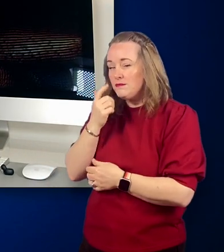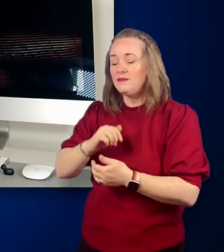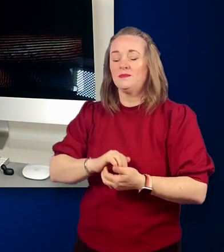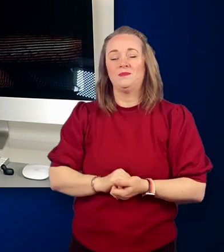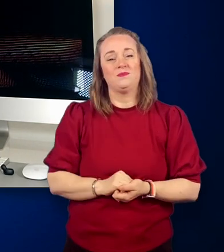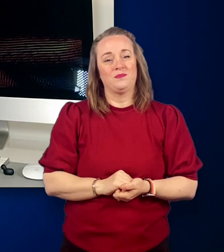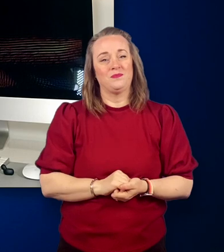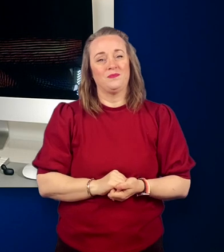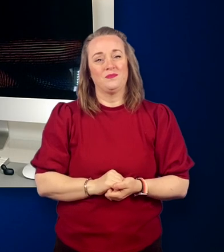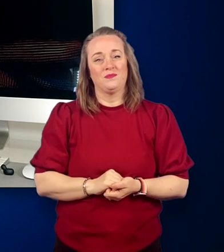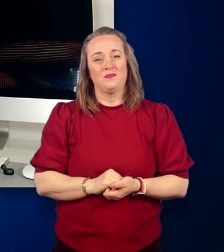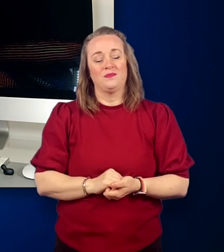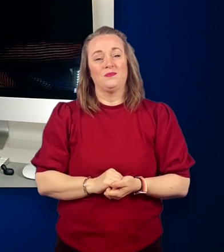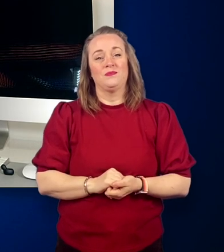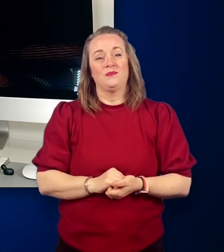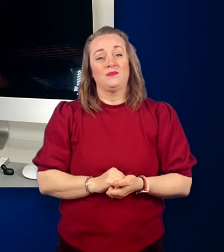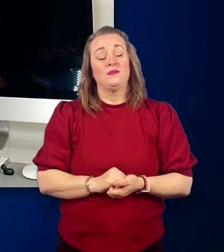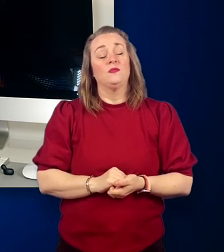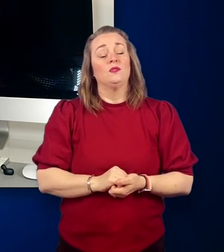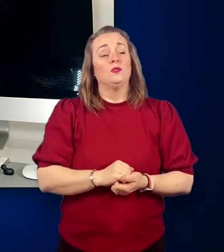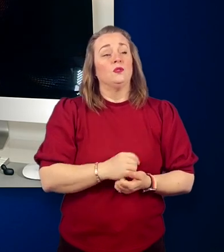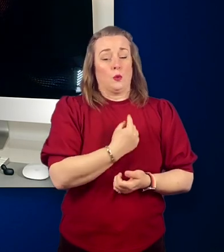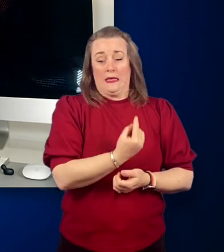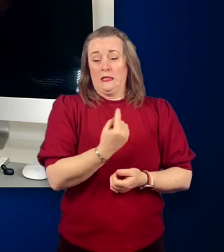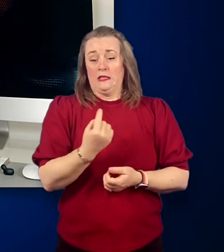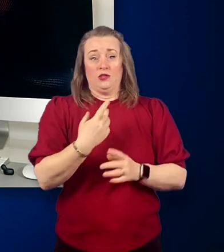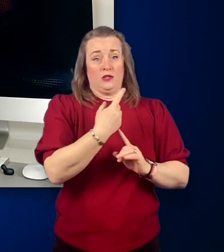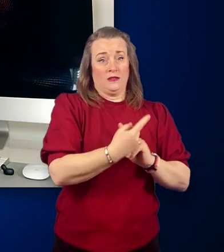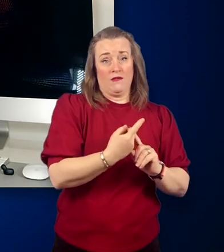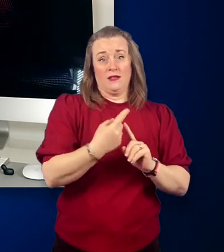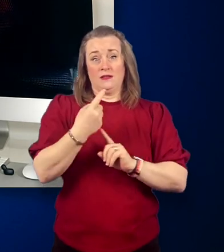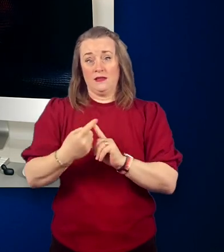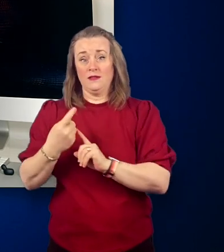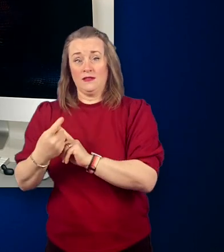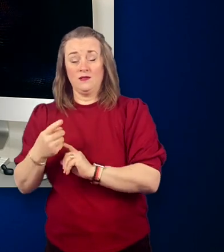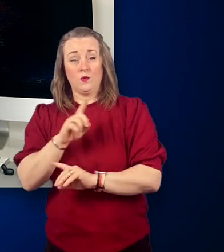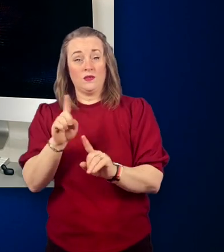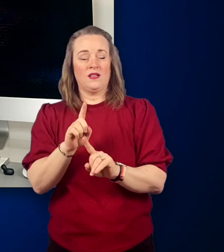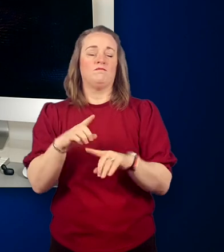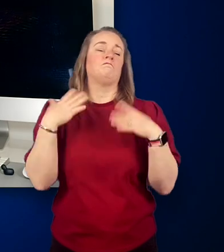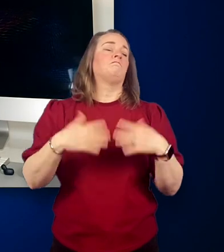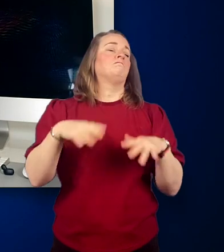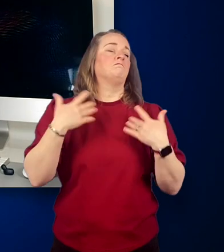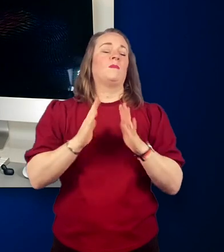also, at the end of every service, we have our wonderful prayer